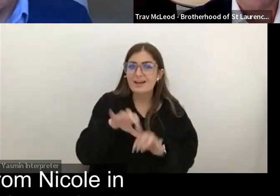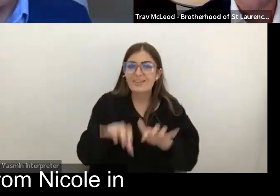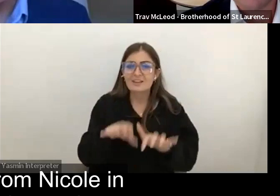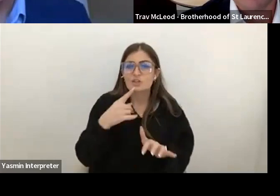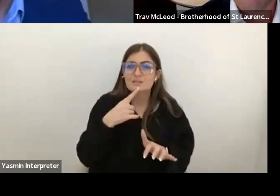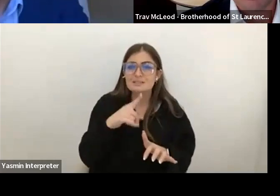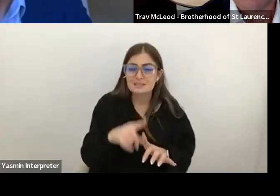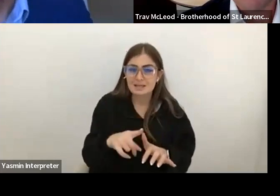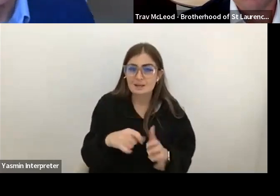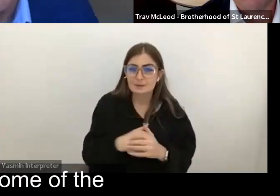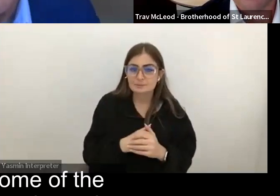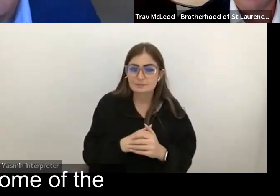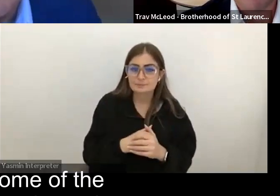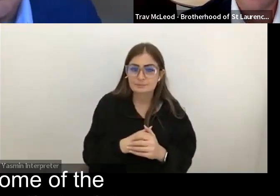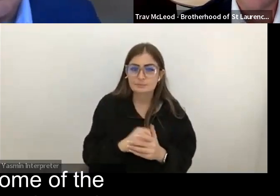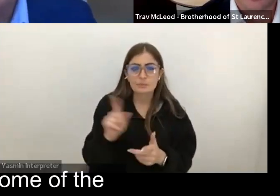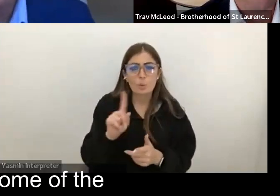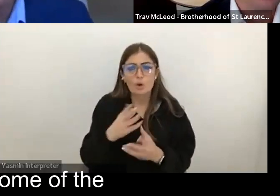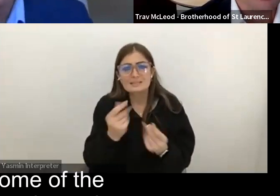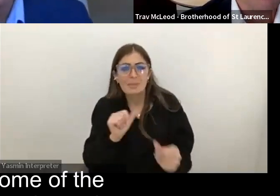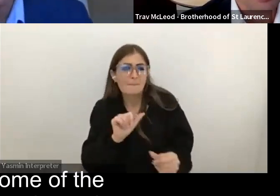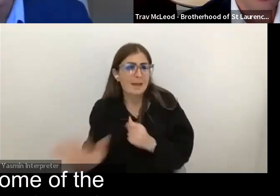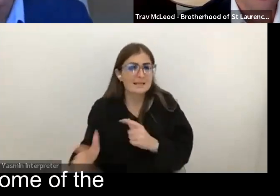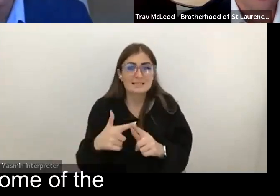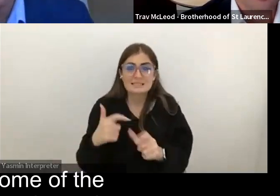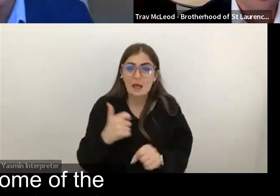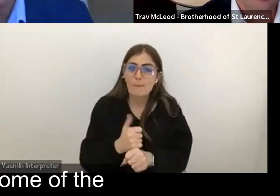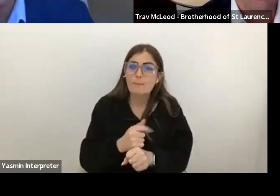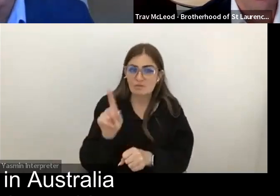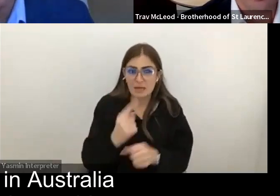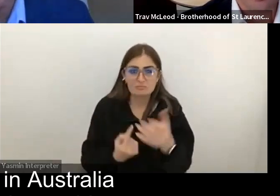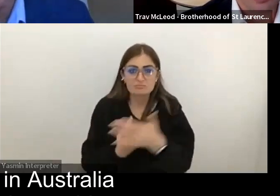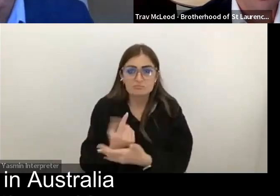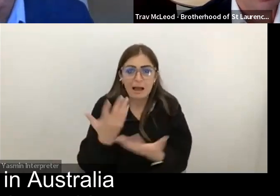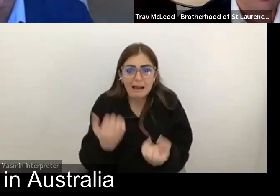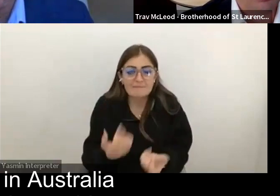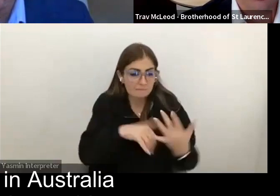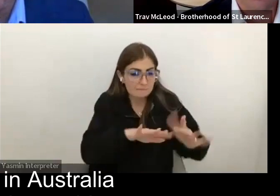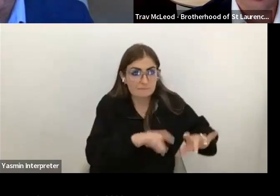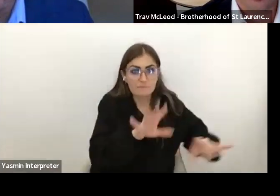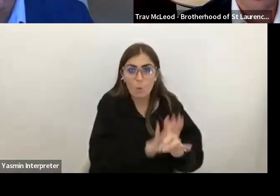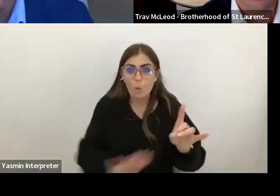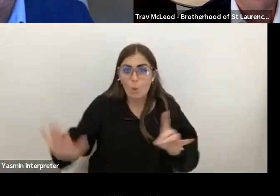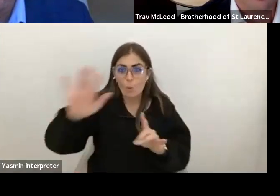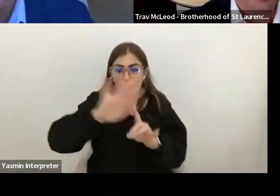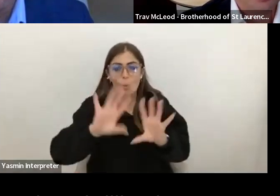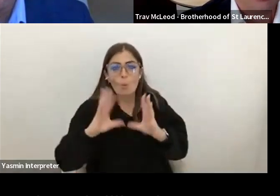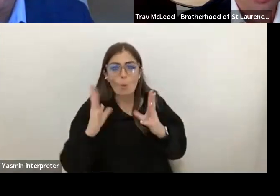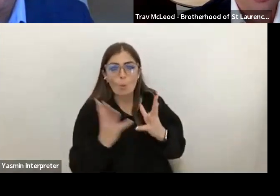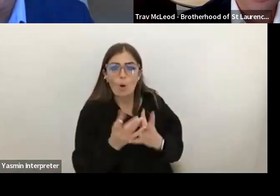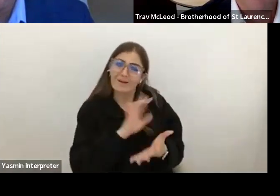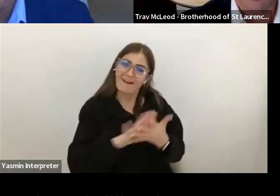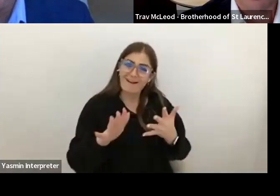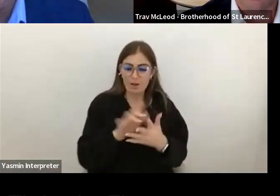been about what are some of the best examples that exist, whether it's in Australia or around the world, of where this has been